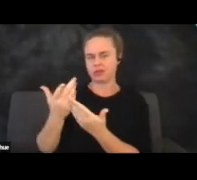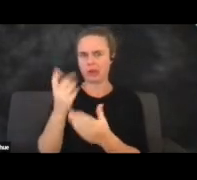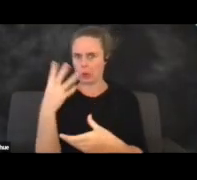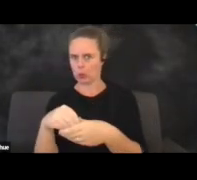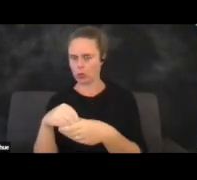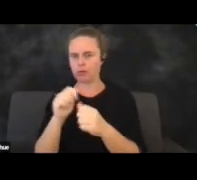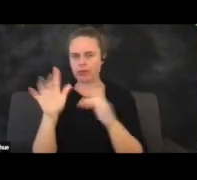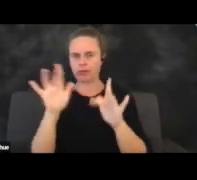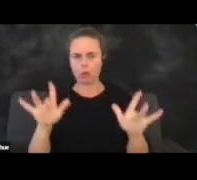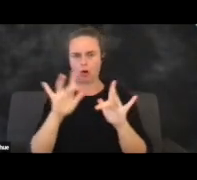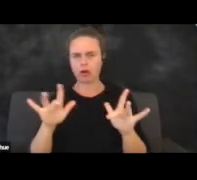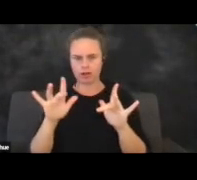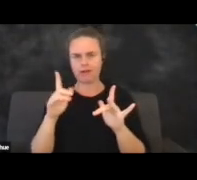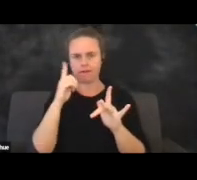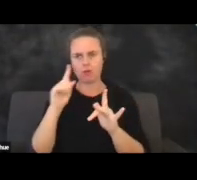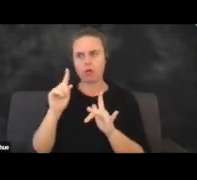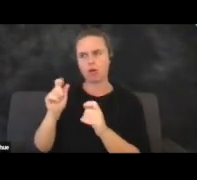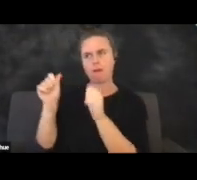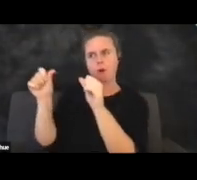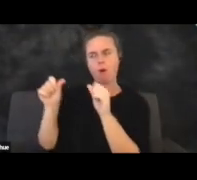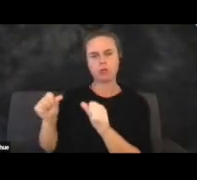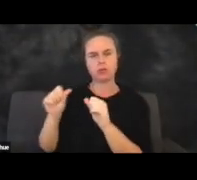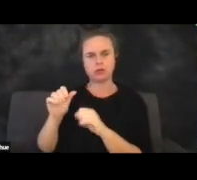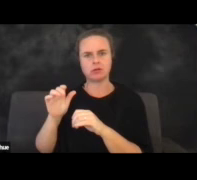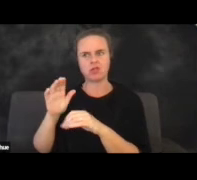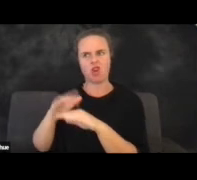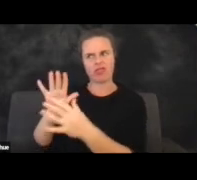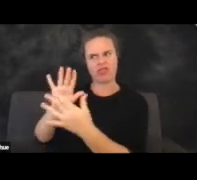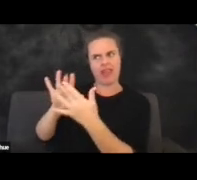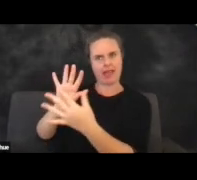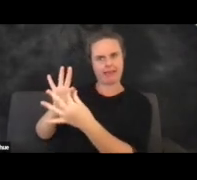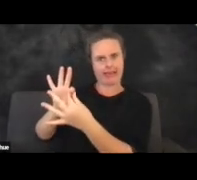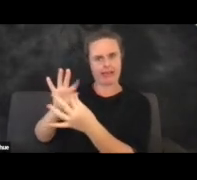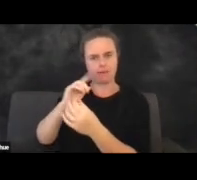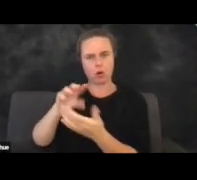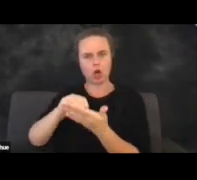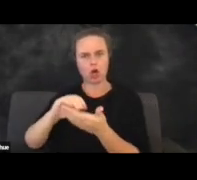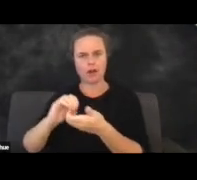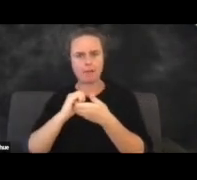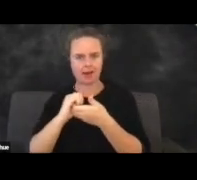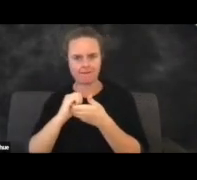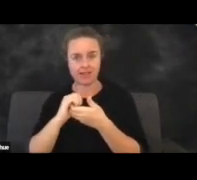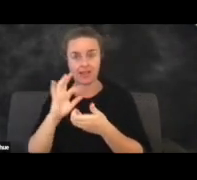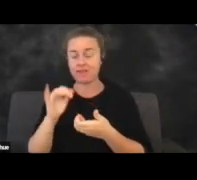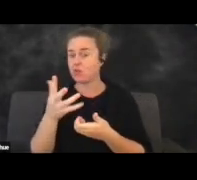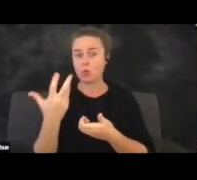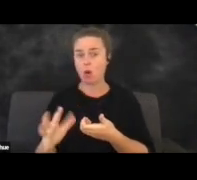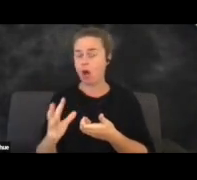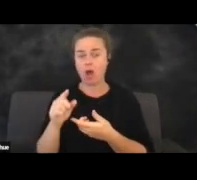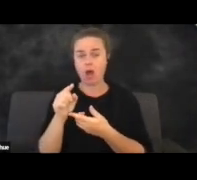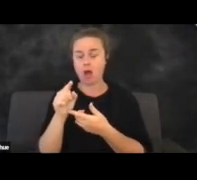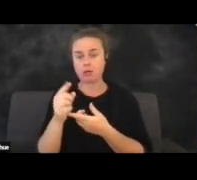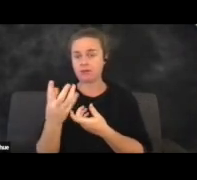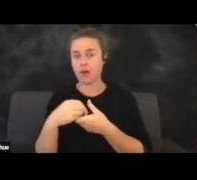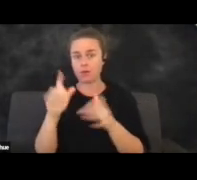the link that gets put up on the Learning Collaborative website. So if you don't wish to be part of that recording, you can still participate, but just